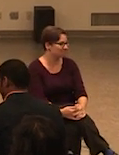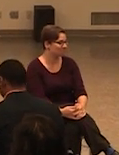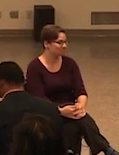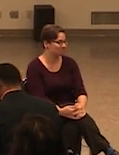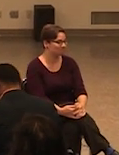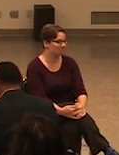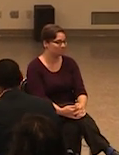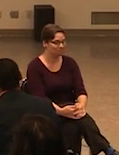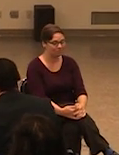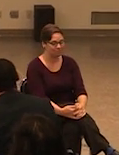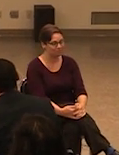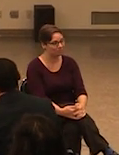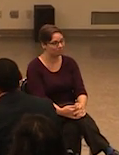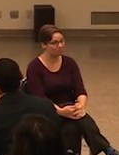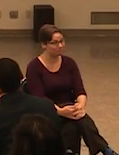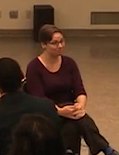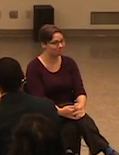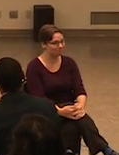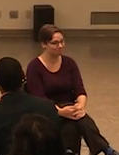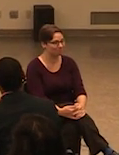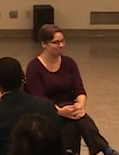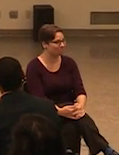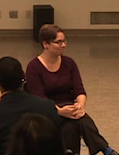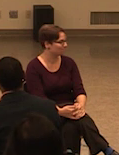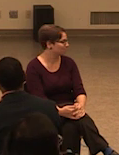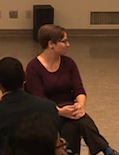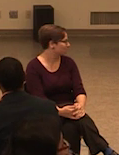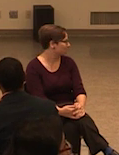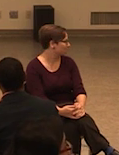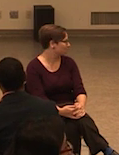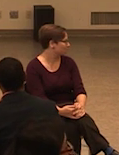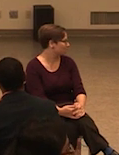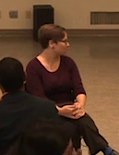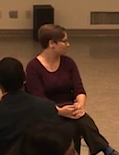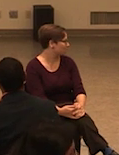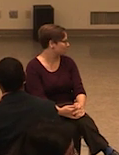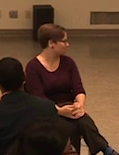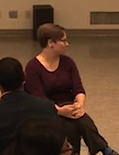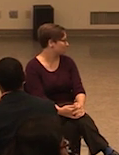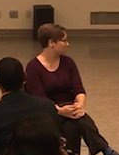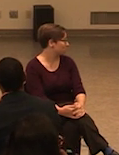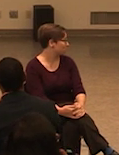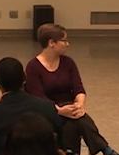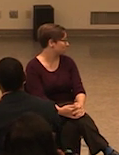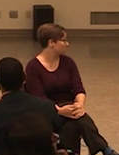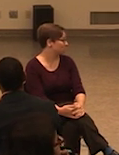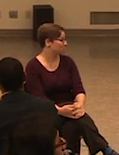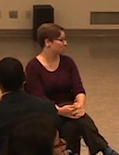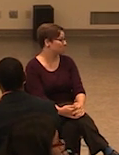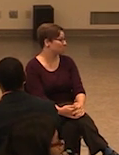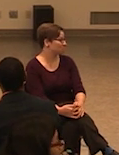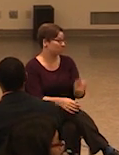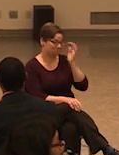Right. Here's where things landed when you thought about whiteness. And here's where it went when we switched to thoughts around white supremacy.